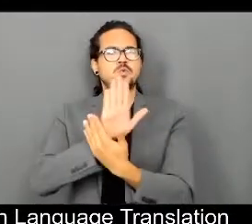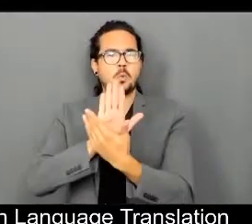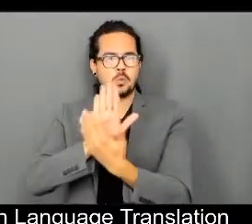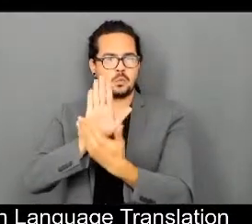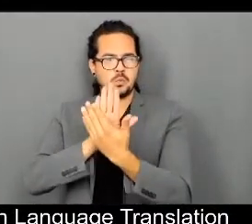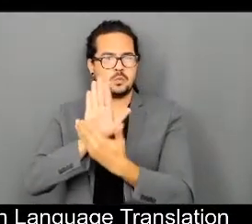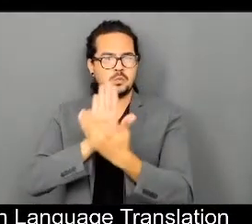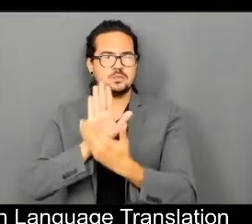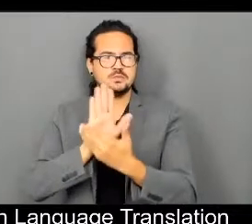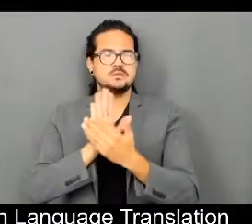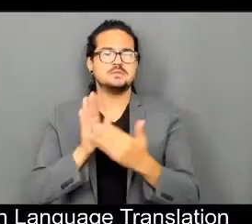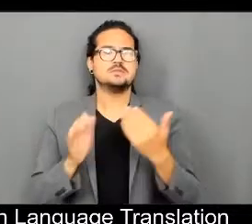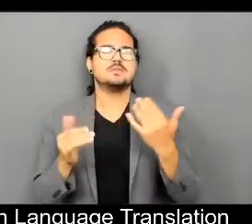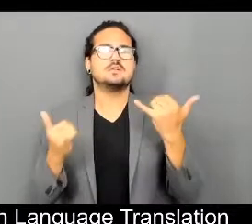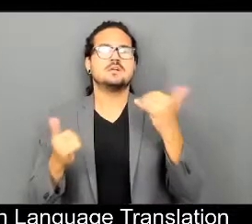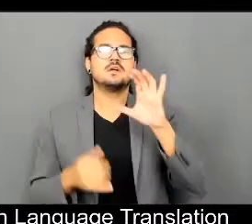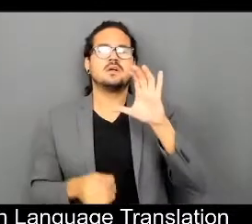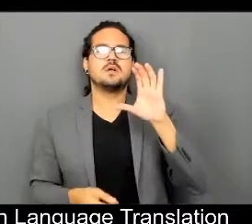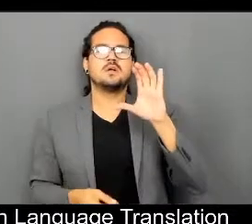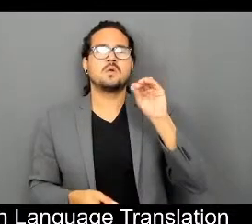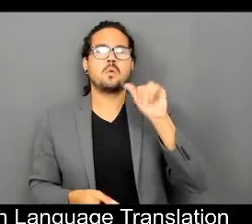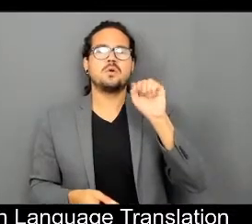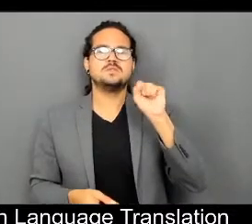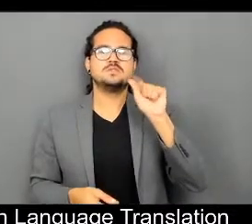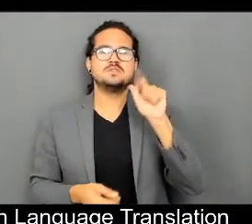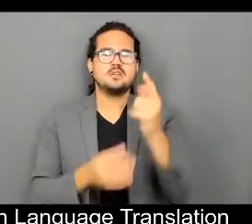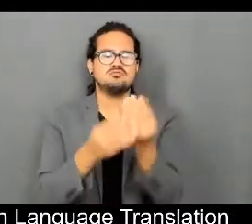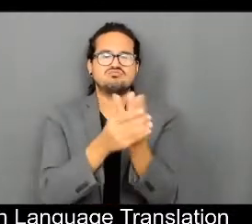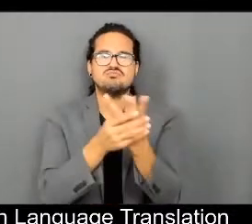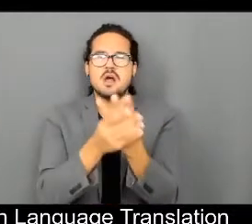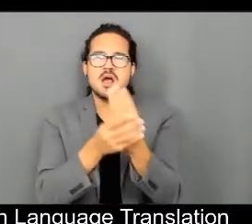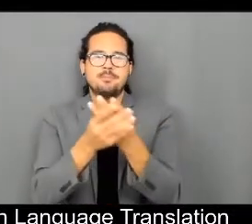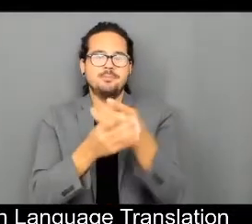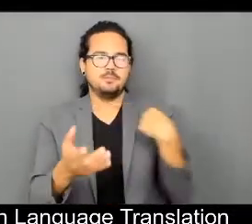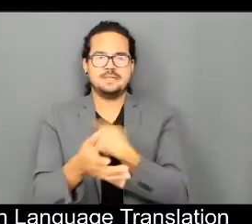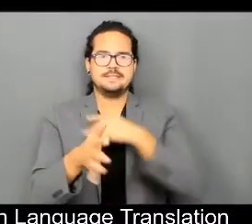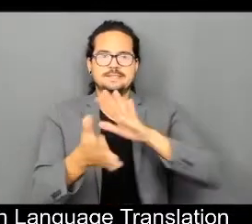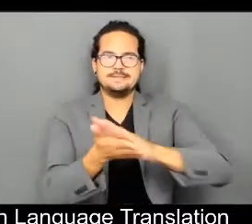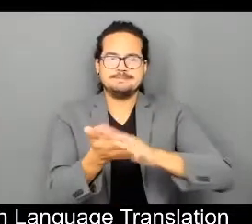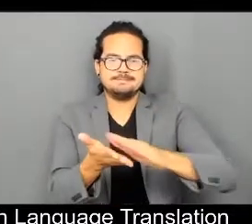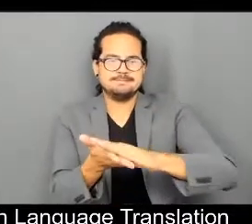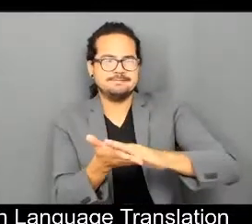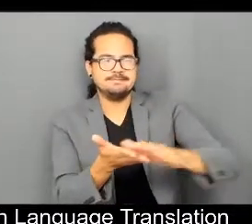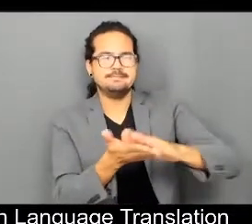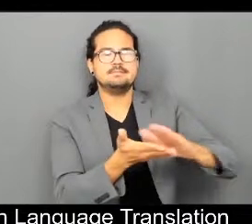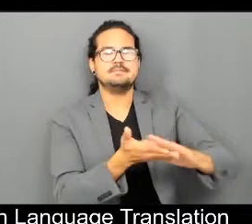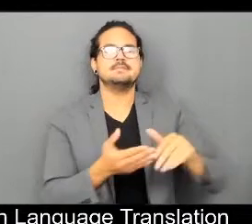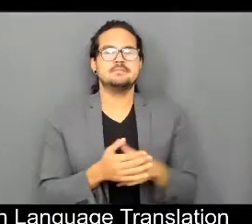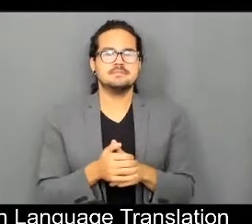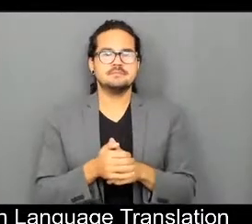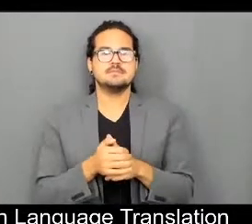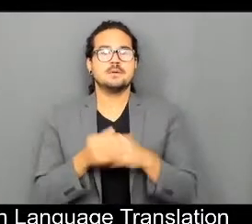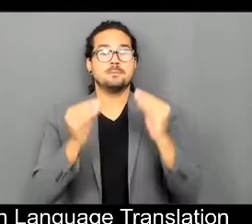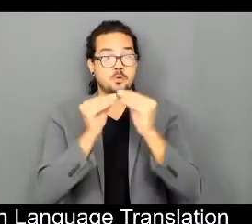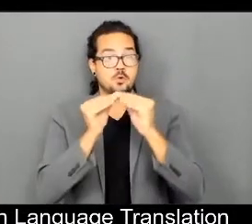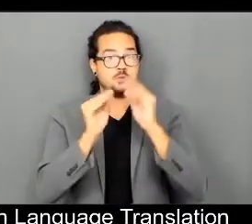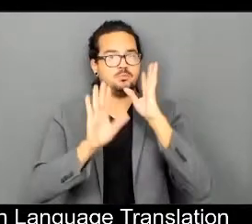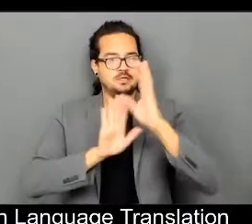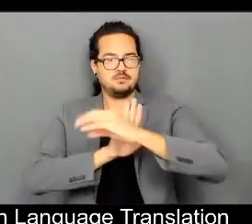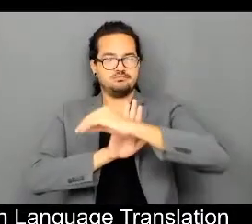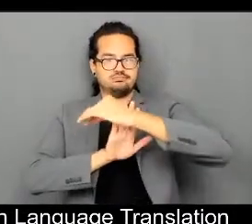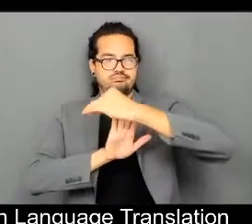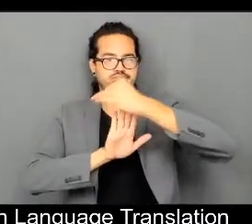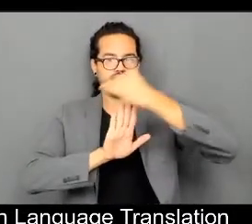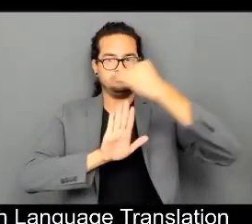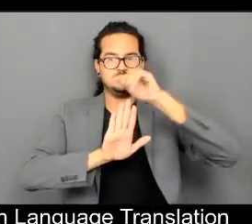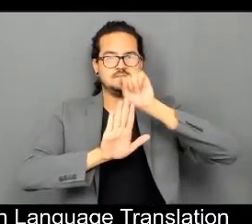component. And also, as we move up, additional folks in our Charlie area, where we've had the hand line and dozer line for a while, and that of course is looking really